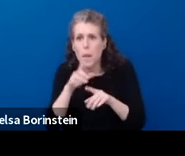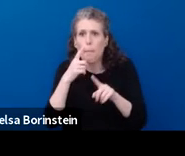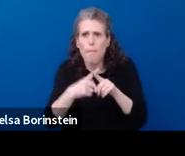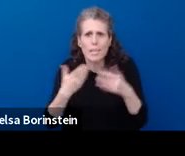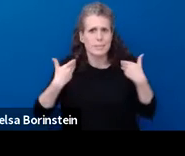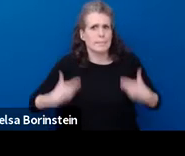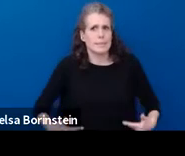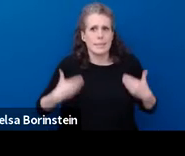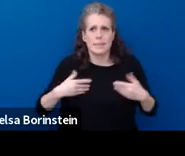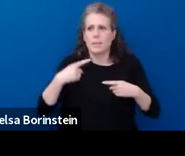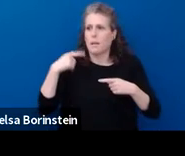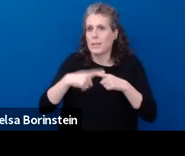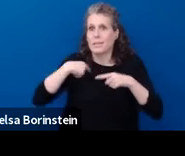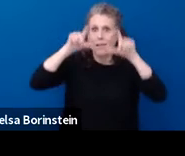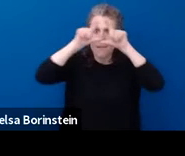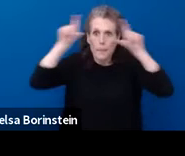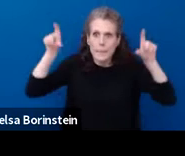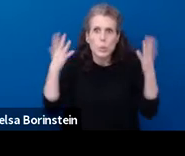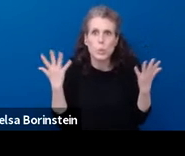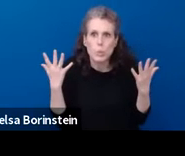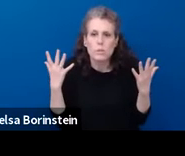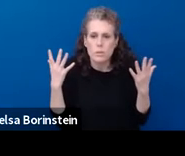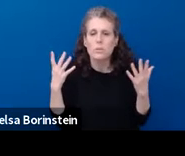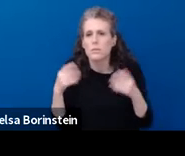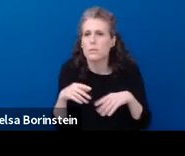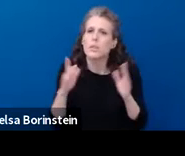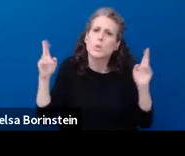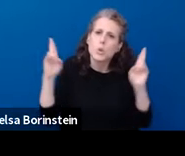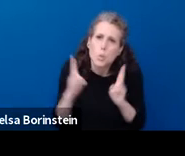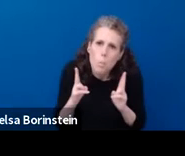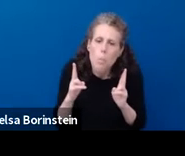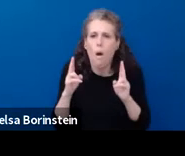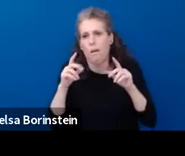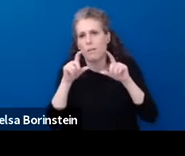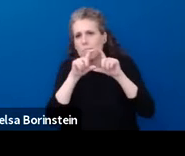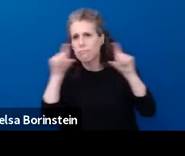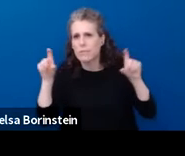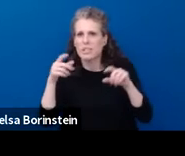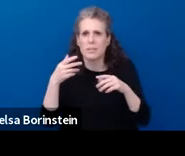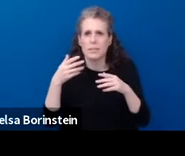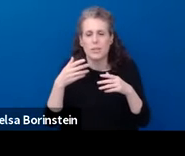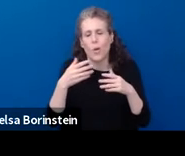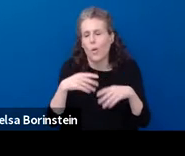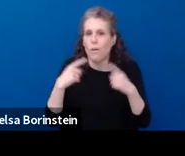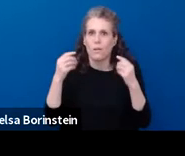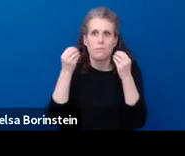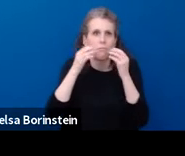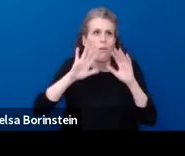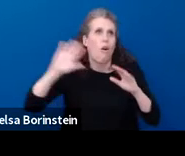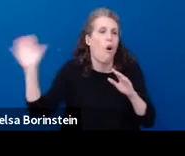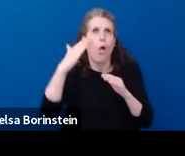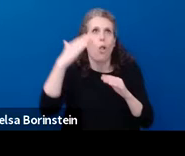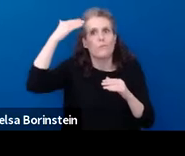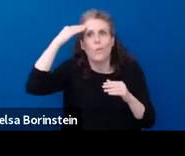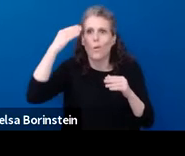who we are. It's a small corporation, so I couldn't like put a big name on it, but that's why I thought it was really important.